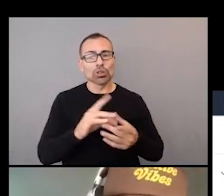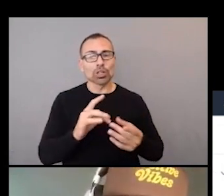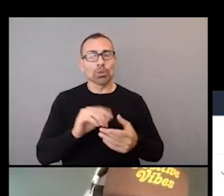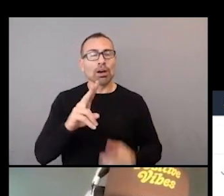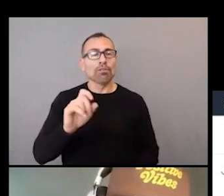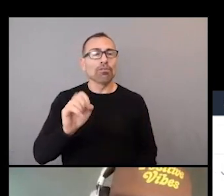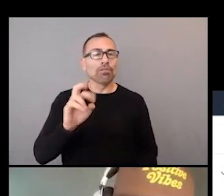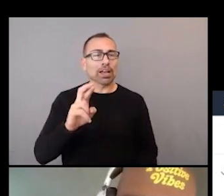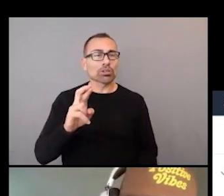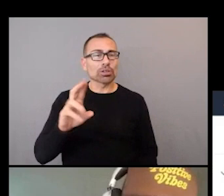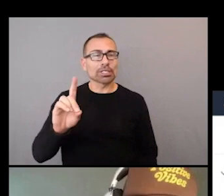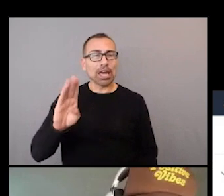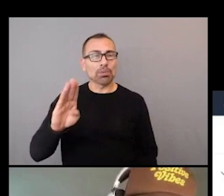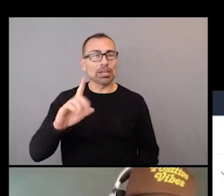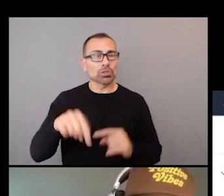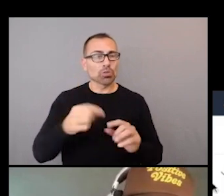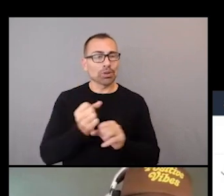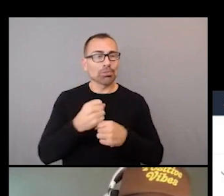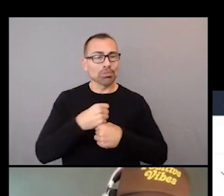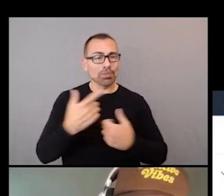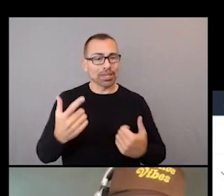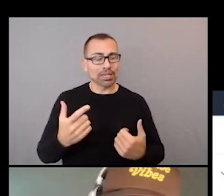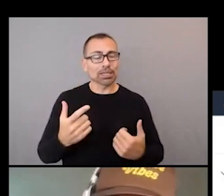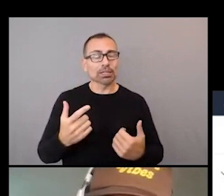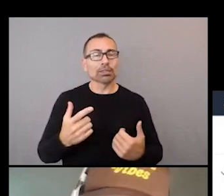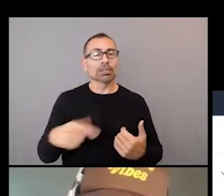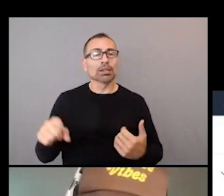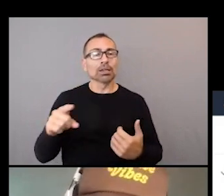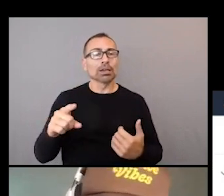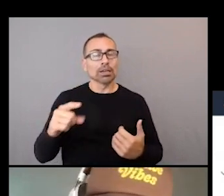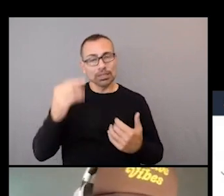earlier. Can Bedrock utilize